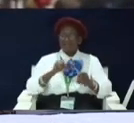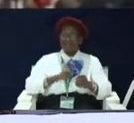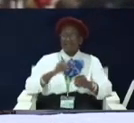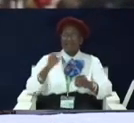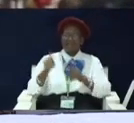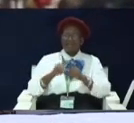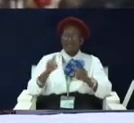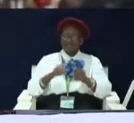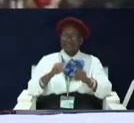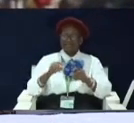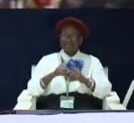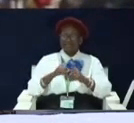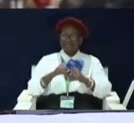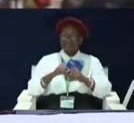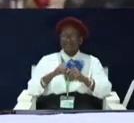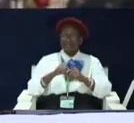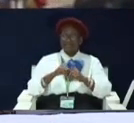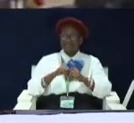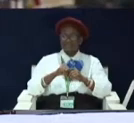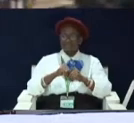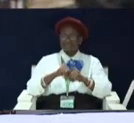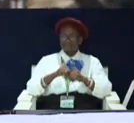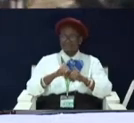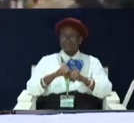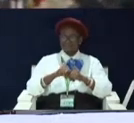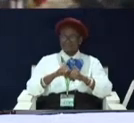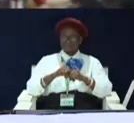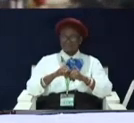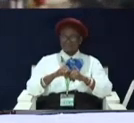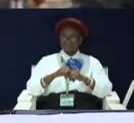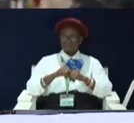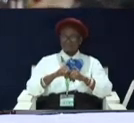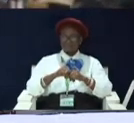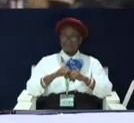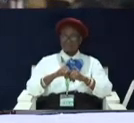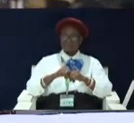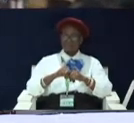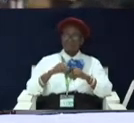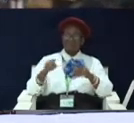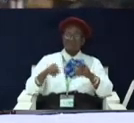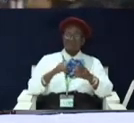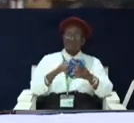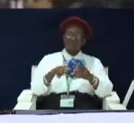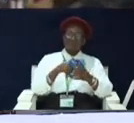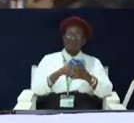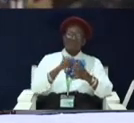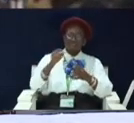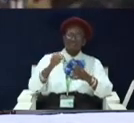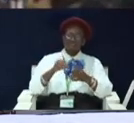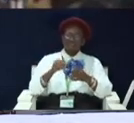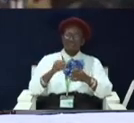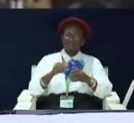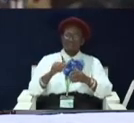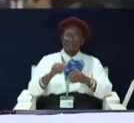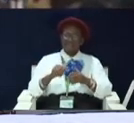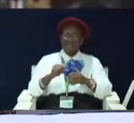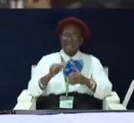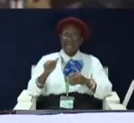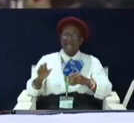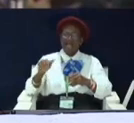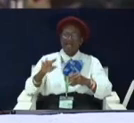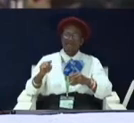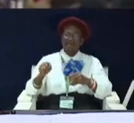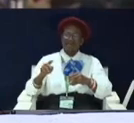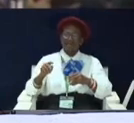a story you know. Mo de pe won wa o je tan ti gbogbo wa mo. This is the anniversary of that